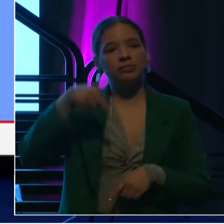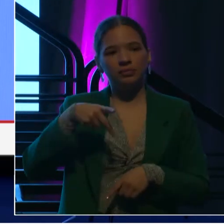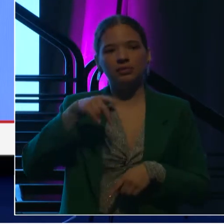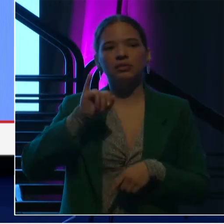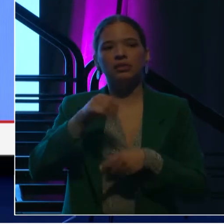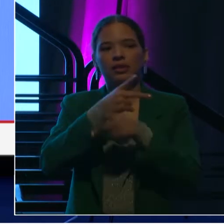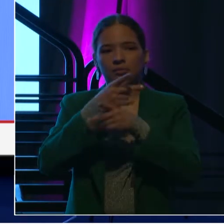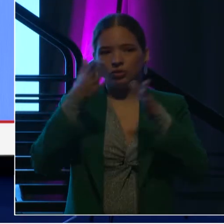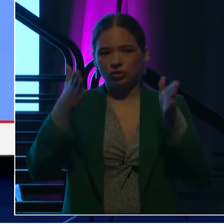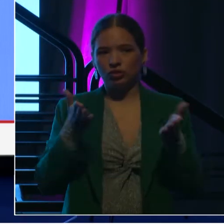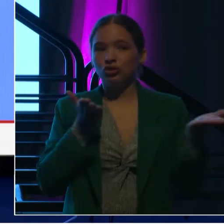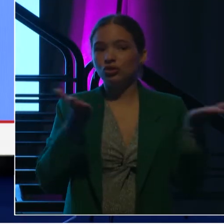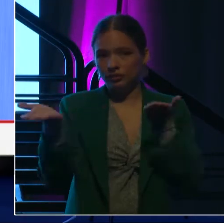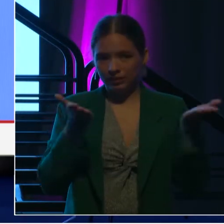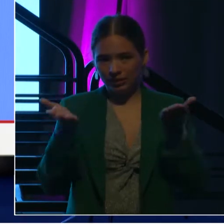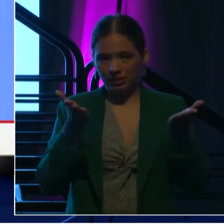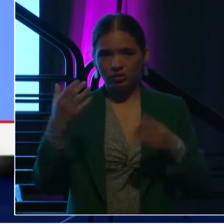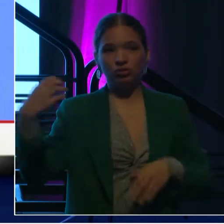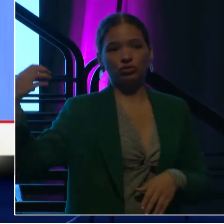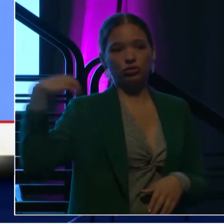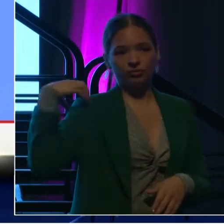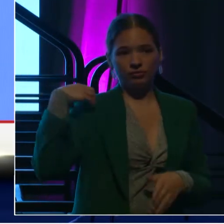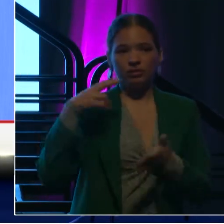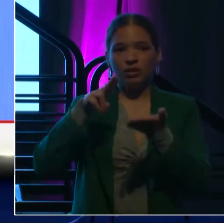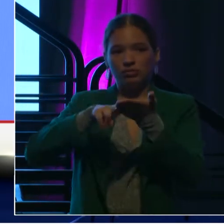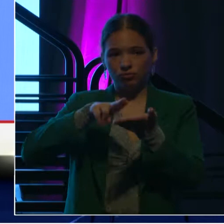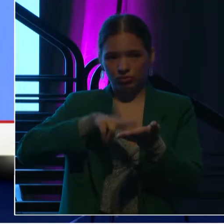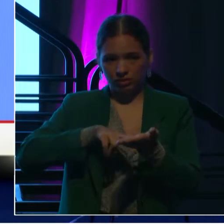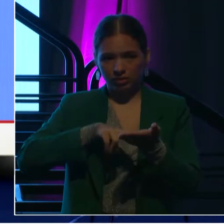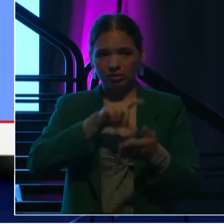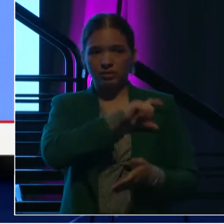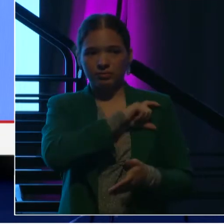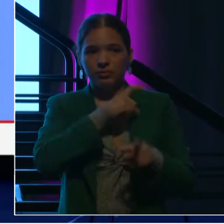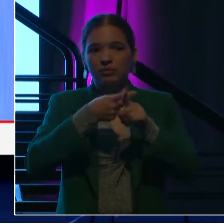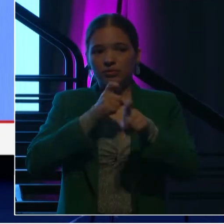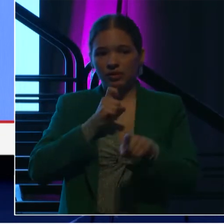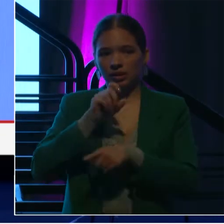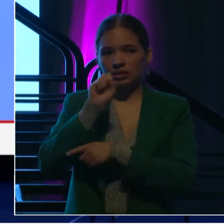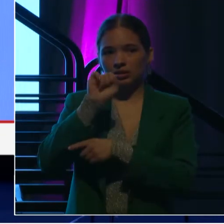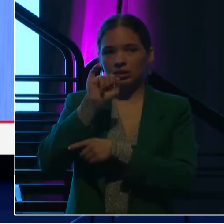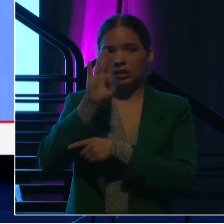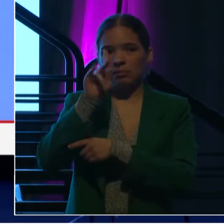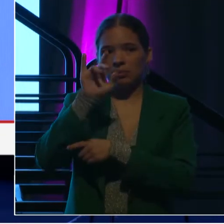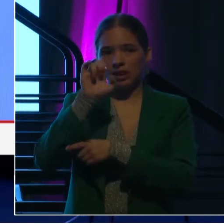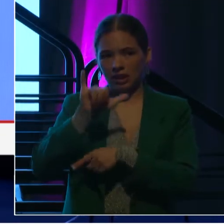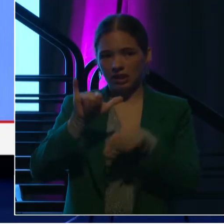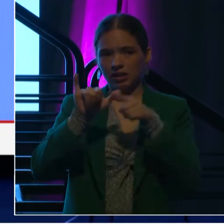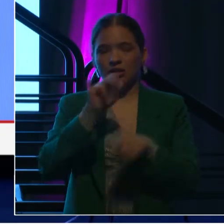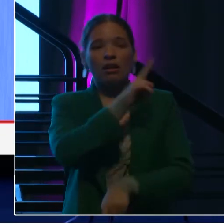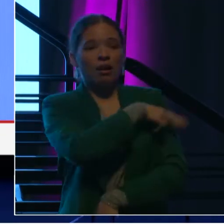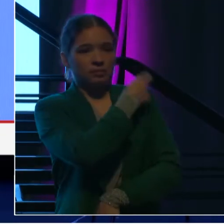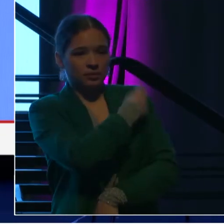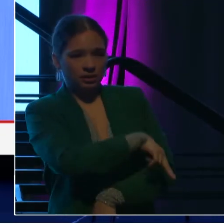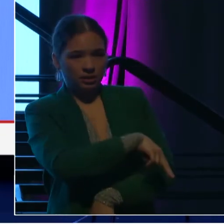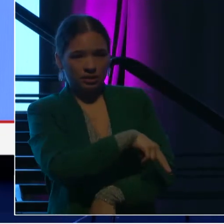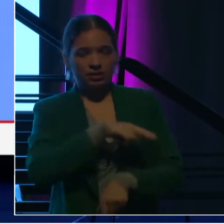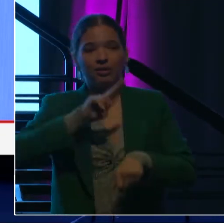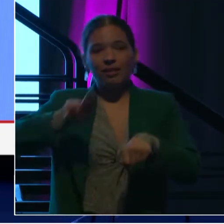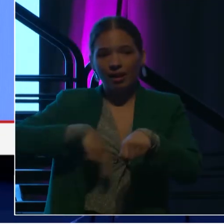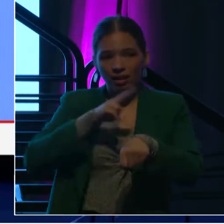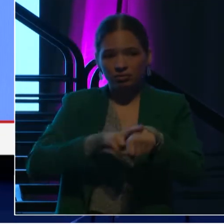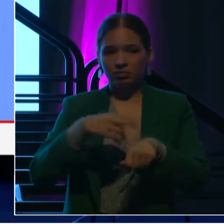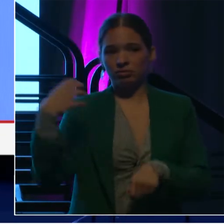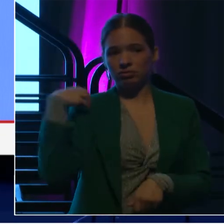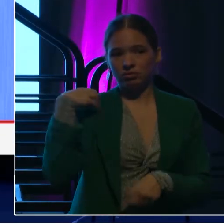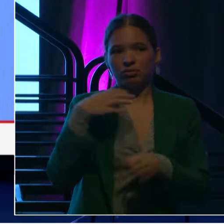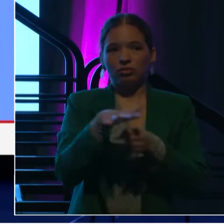Nursing Officer at Sibley Memorial Hospital, part of Johns Hopkins Medicine in the National Capital Region. As Sibley's